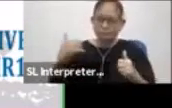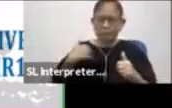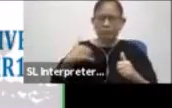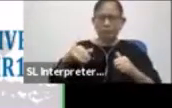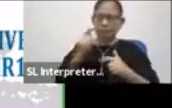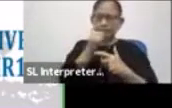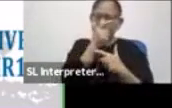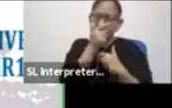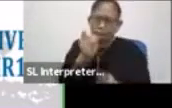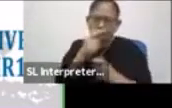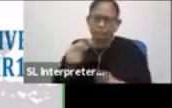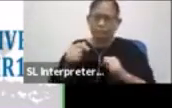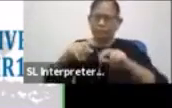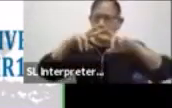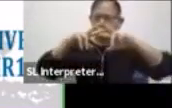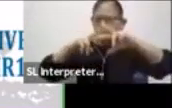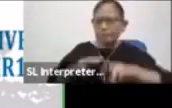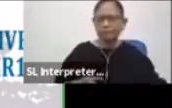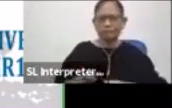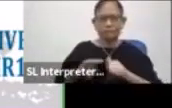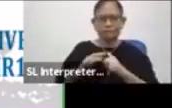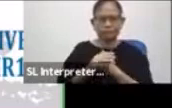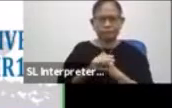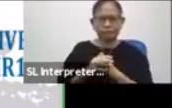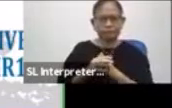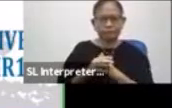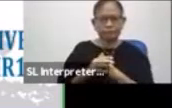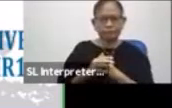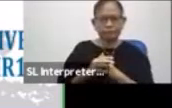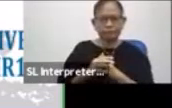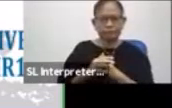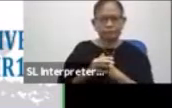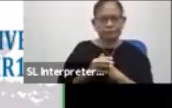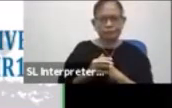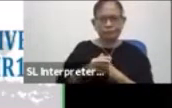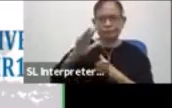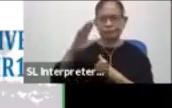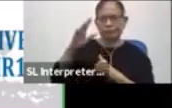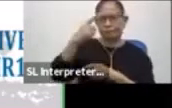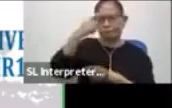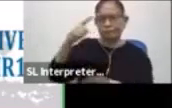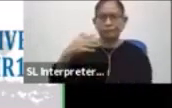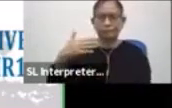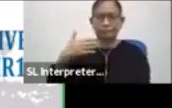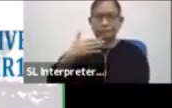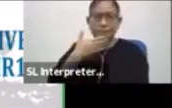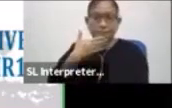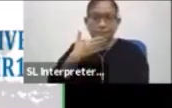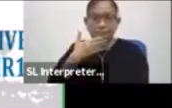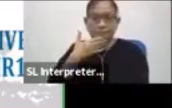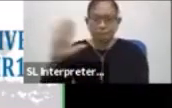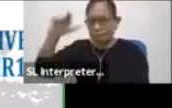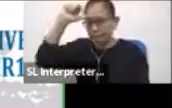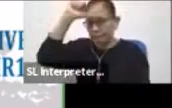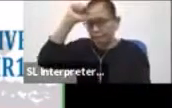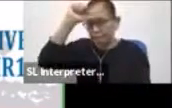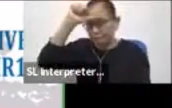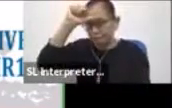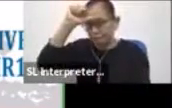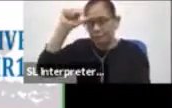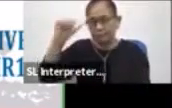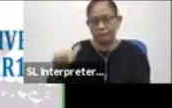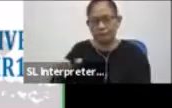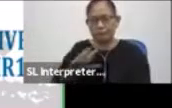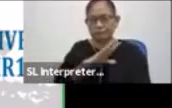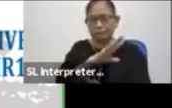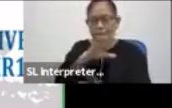in addressing the sexual and reproductive rights of the young in India, but the thrust is